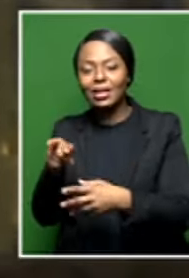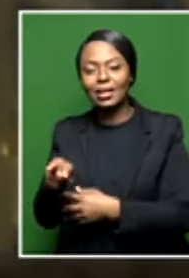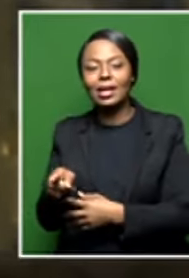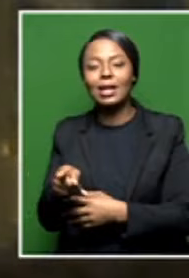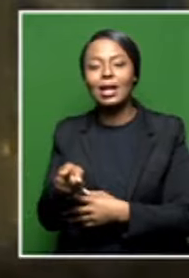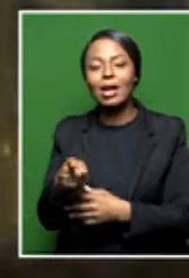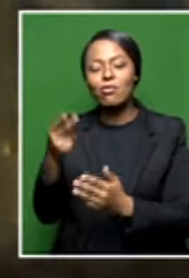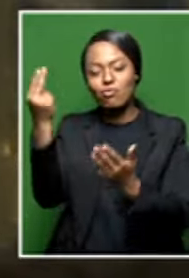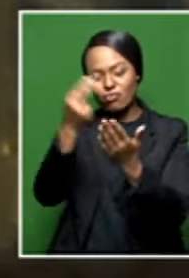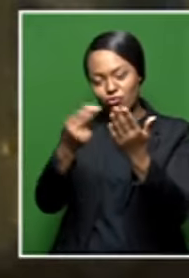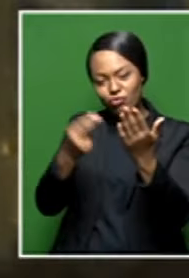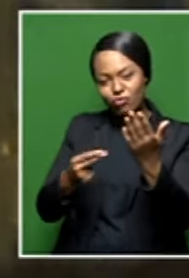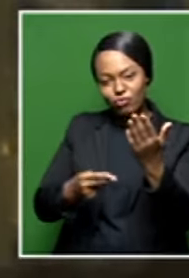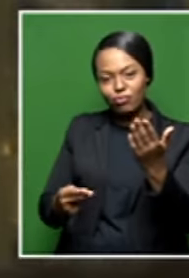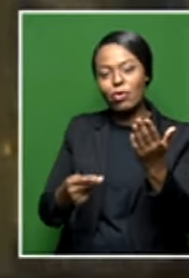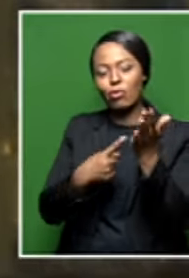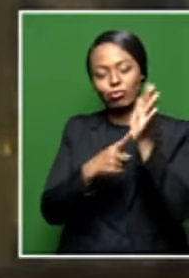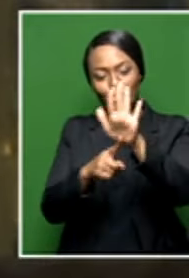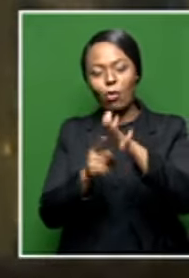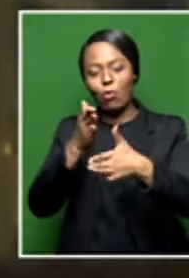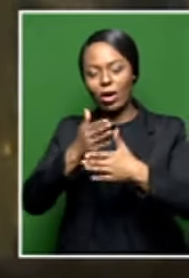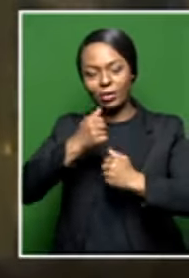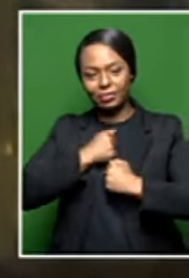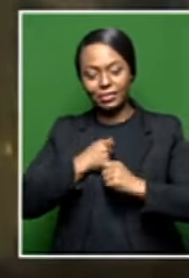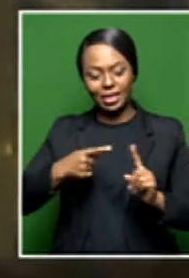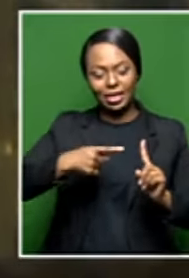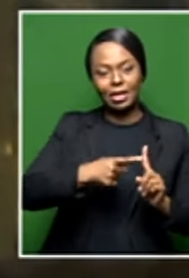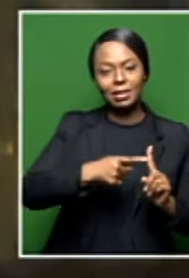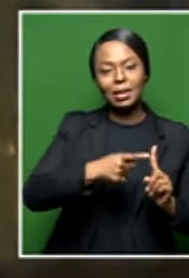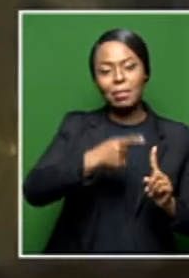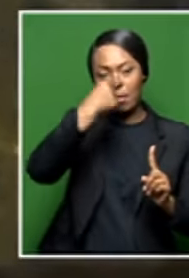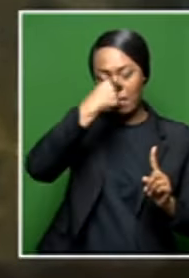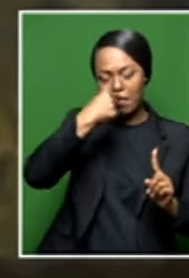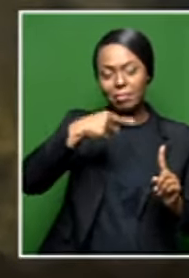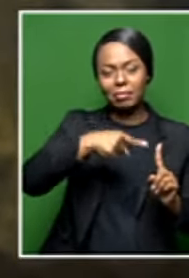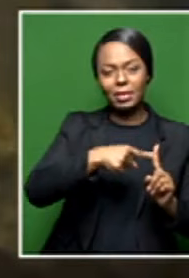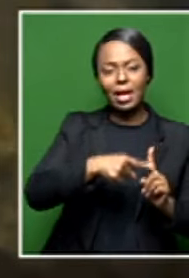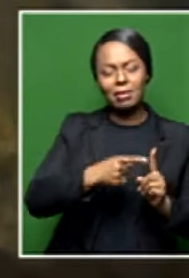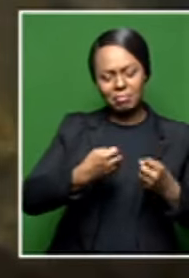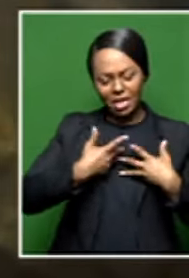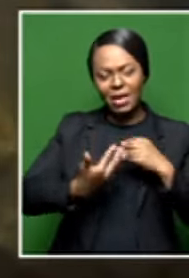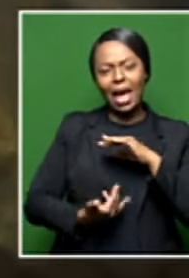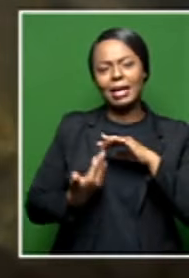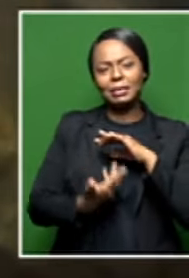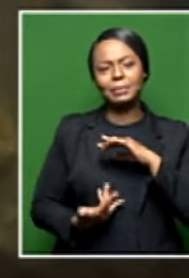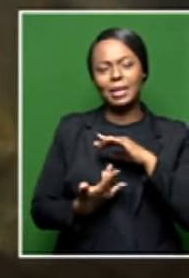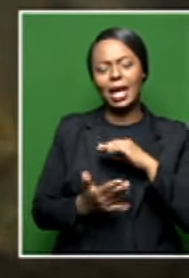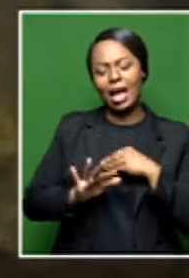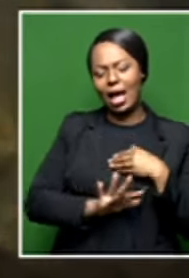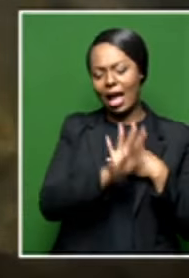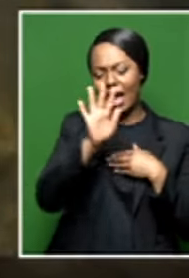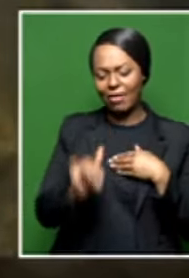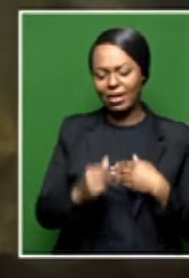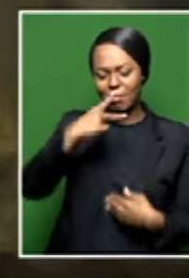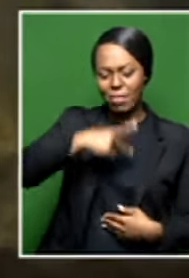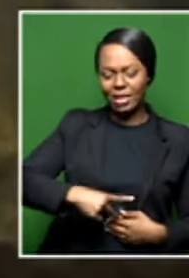my work. The late Desmond Tutu inspired me as an African also, because he unified